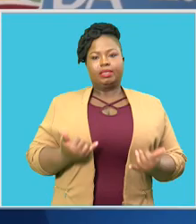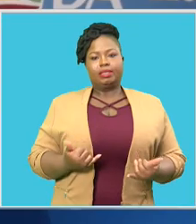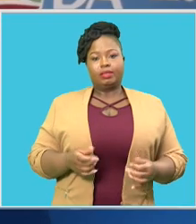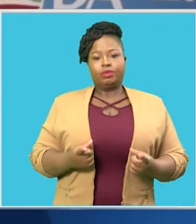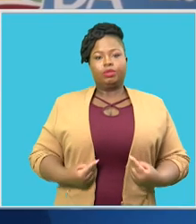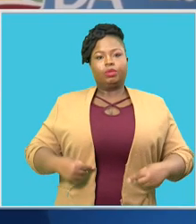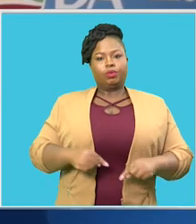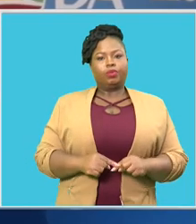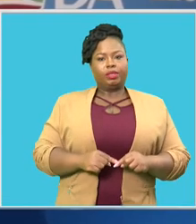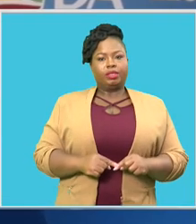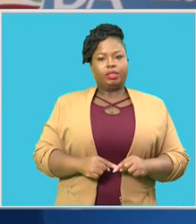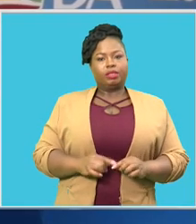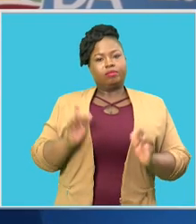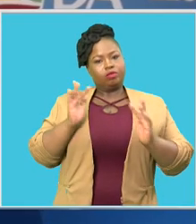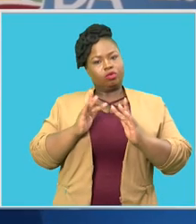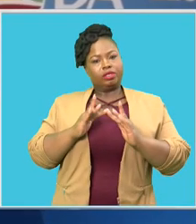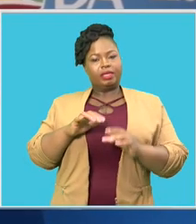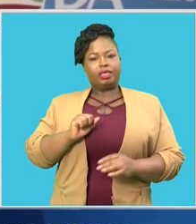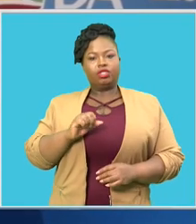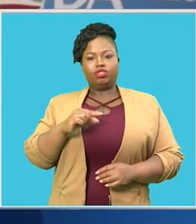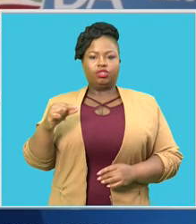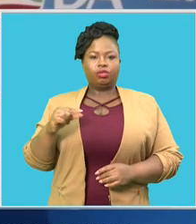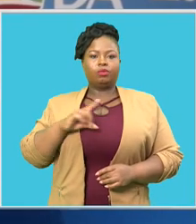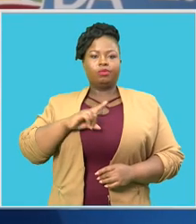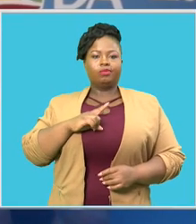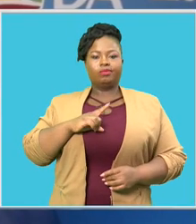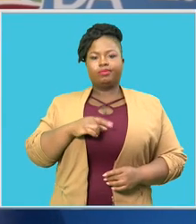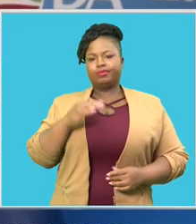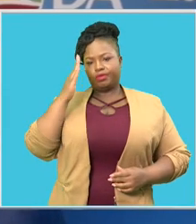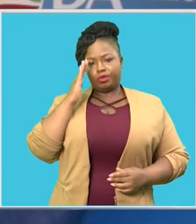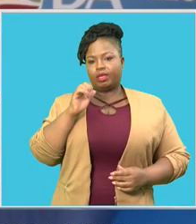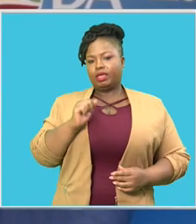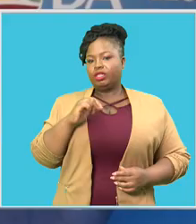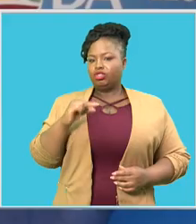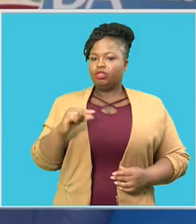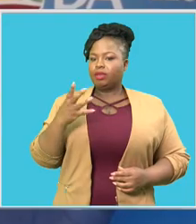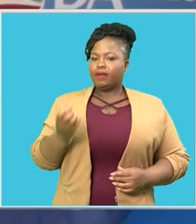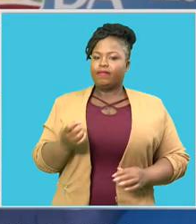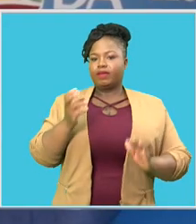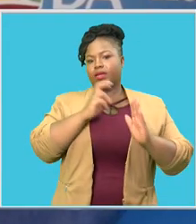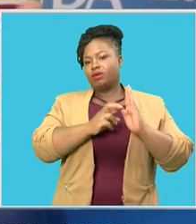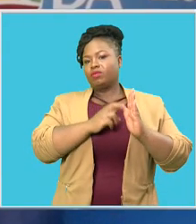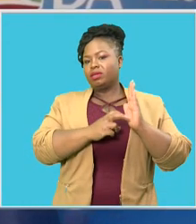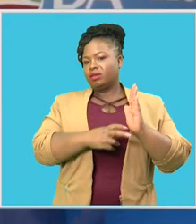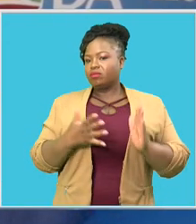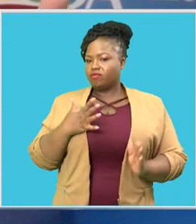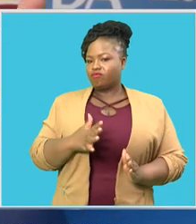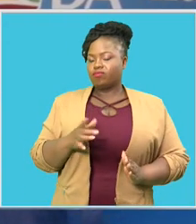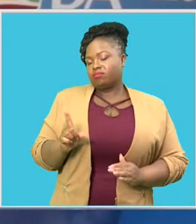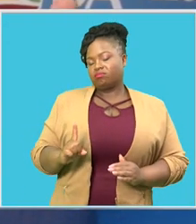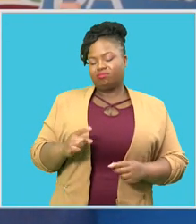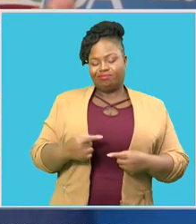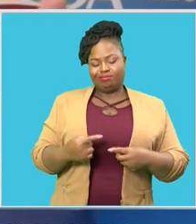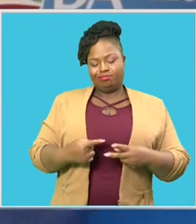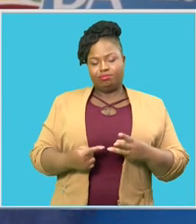be approaching the Auditor General because we understand that the Auditor General has a set criteria in terms of what they look at. But we are saying that